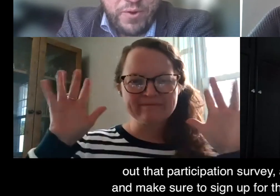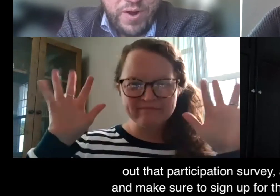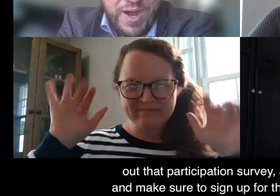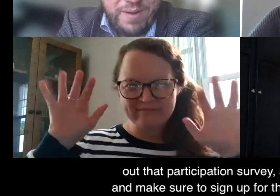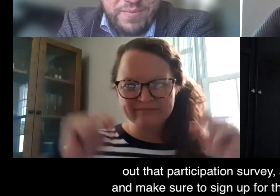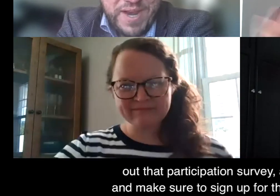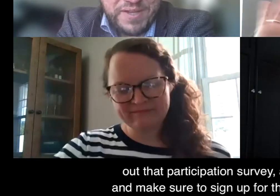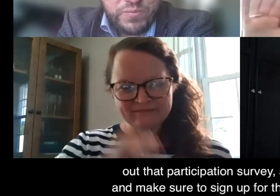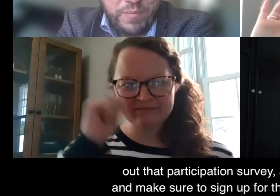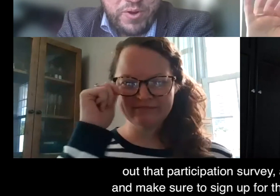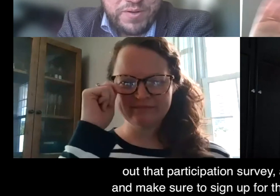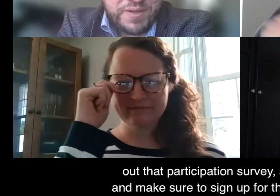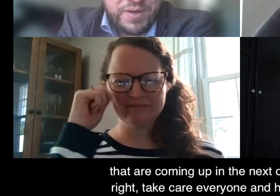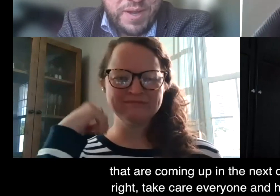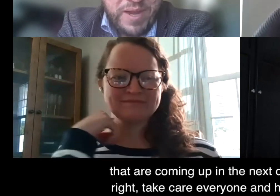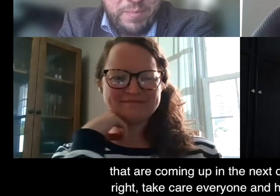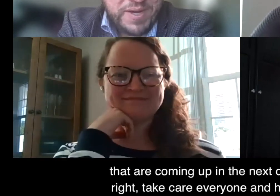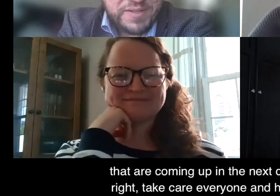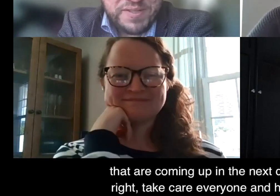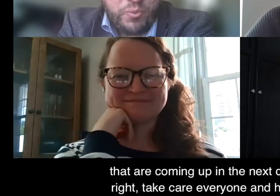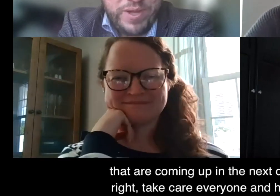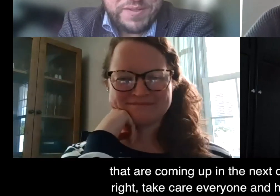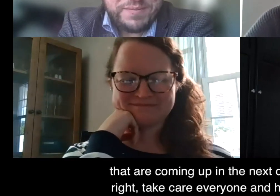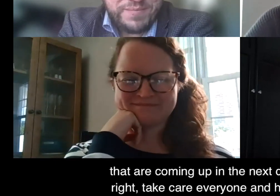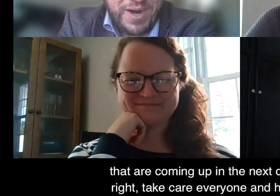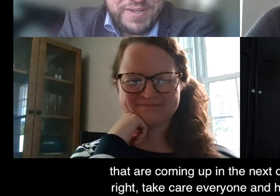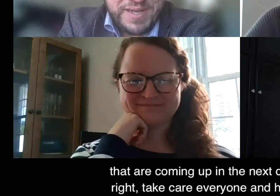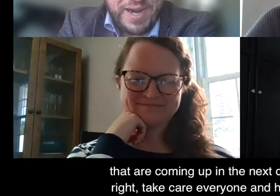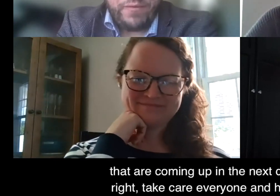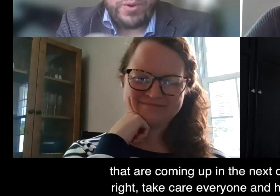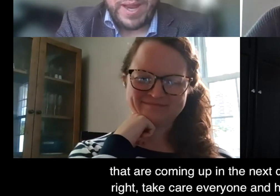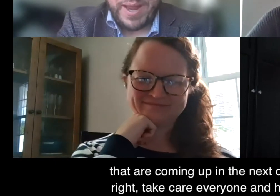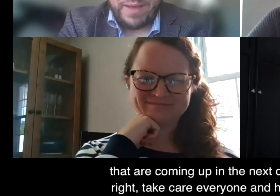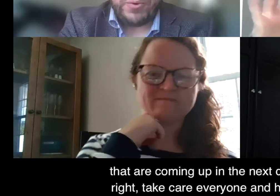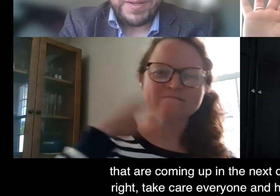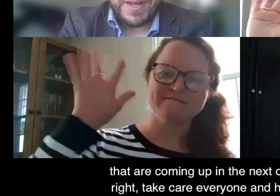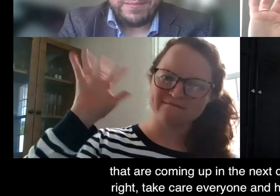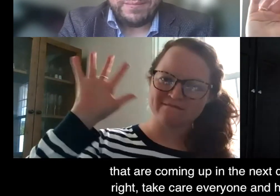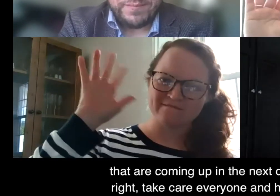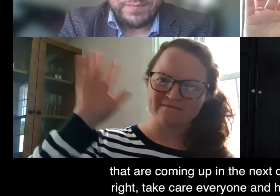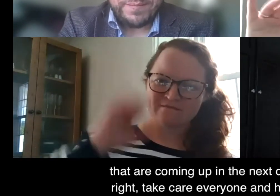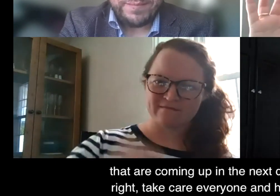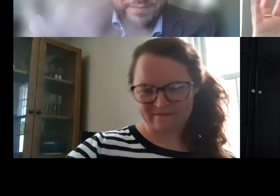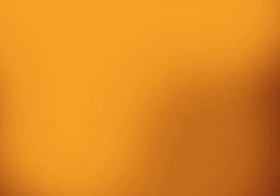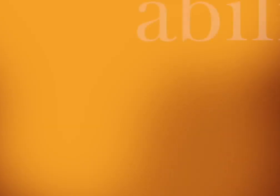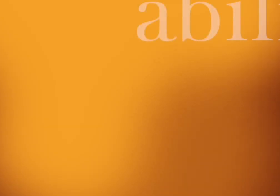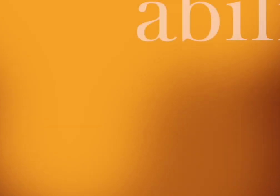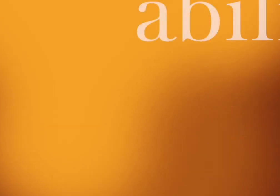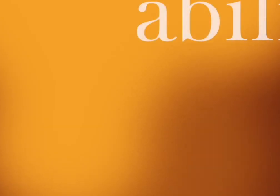sign up for the next webinars that are coming up in the next couple of weeks. All right, take care, everyone, and have a great day.